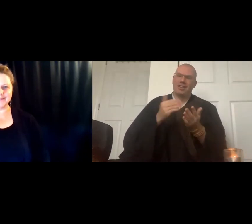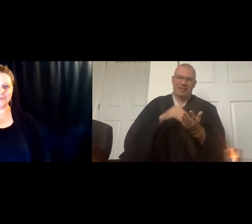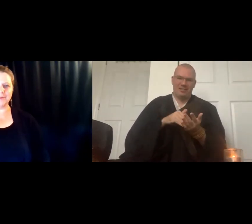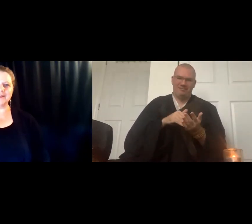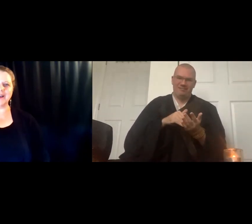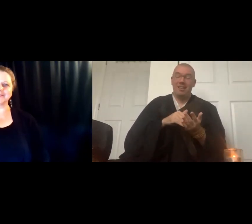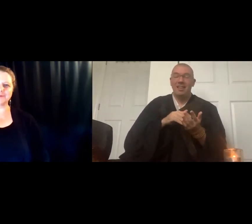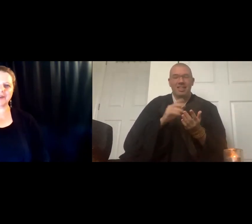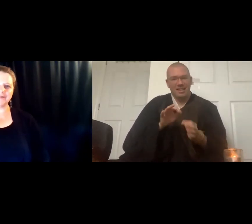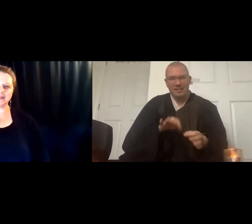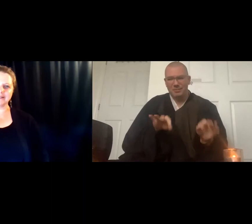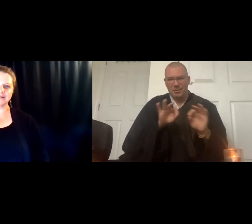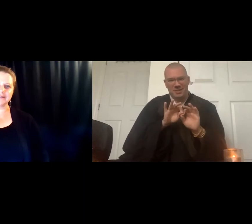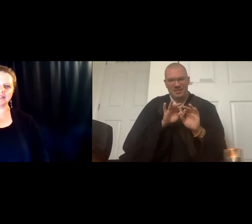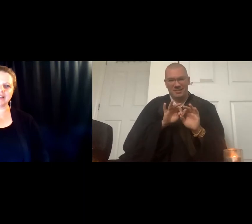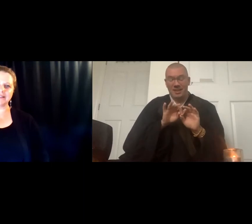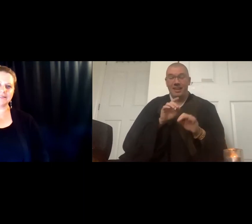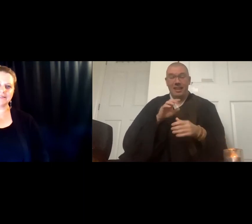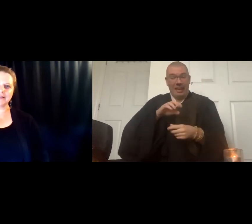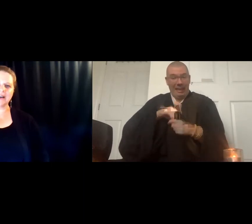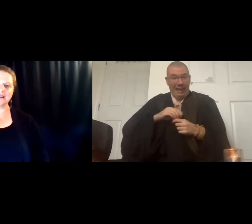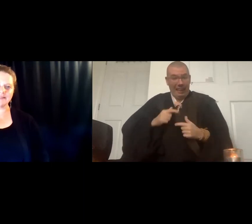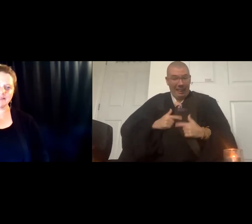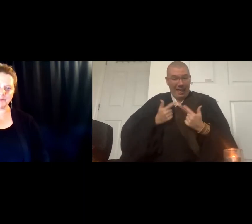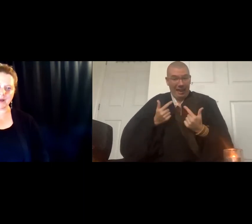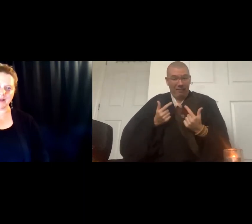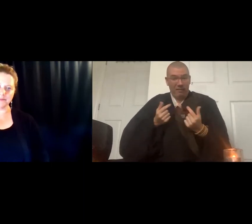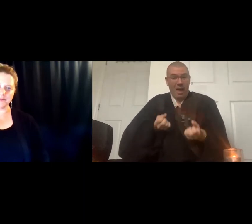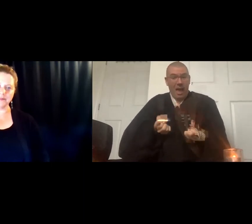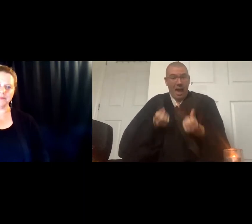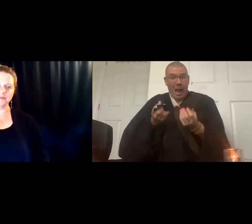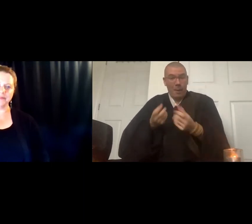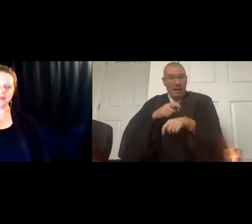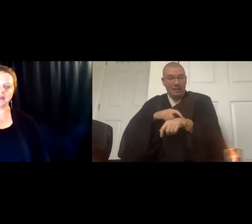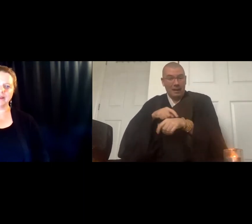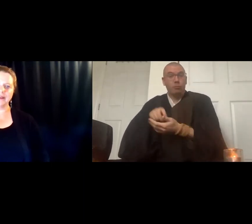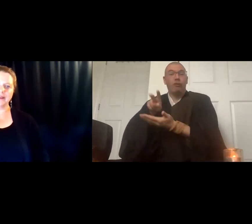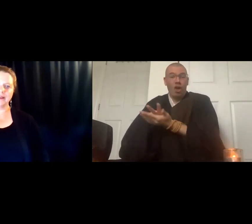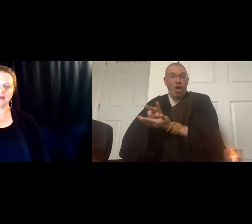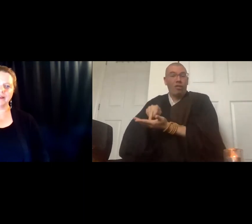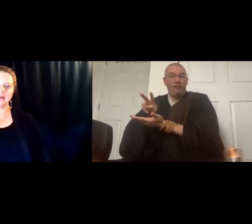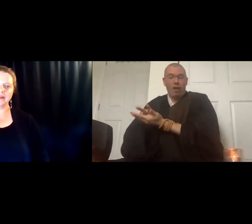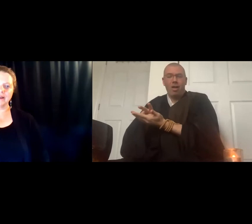again. We're not striving to get the highest number possible.